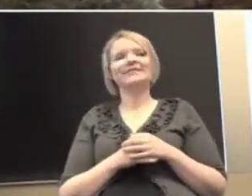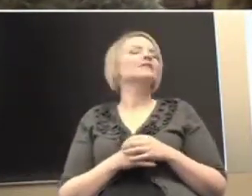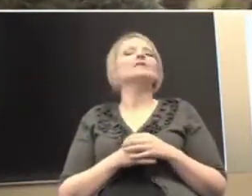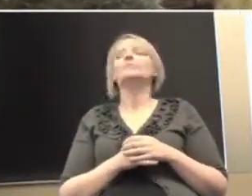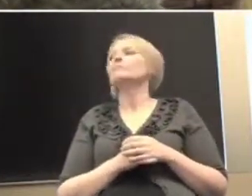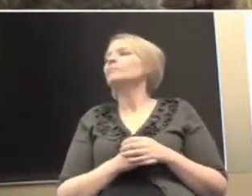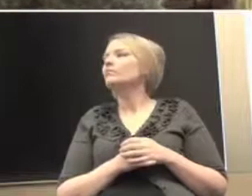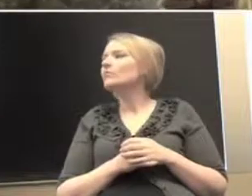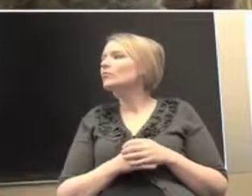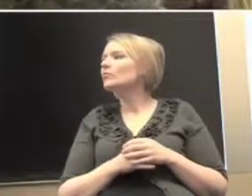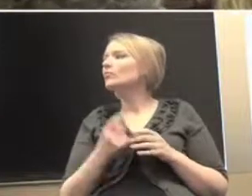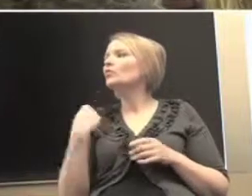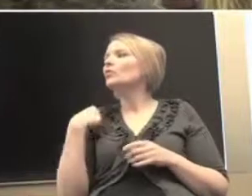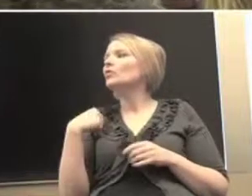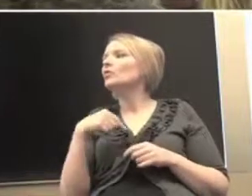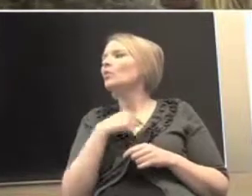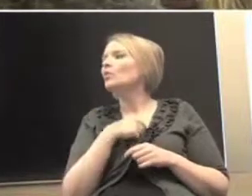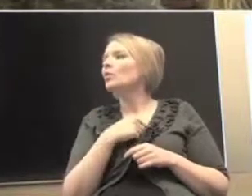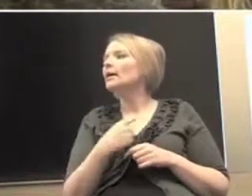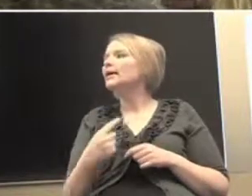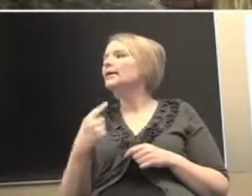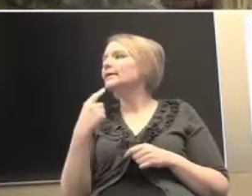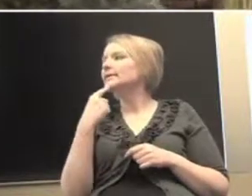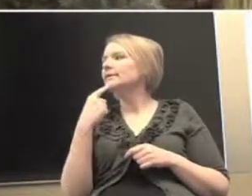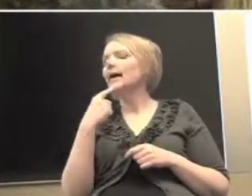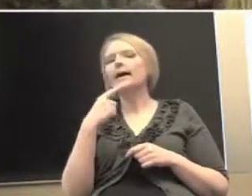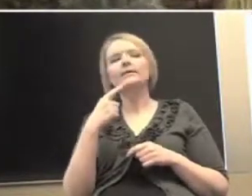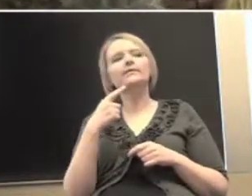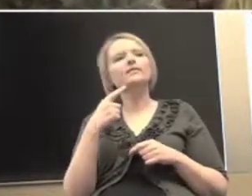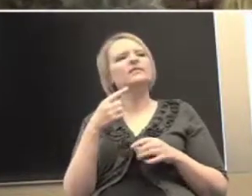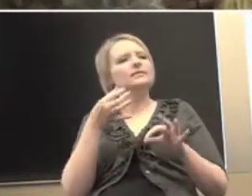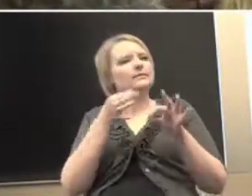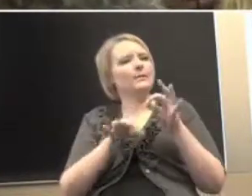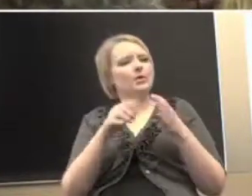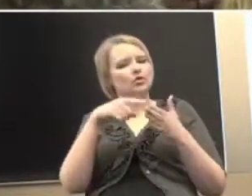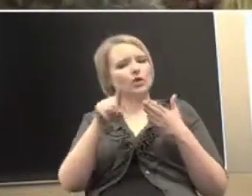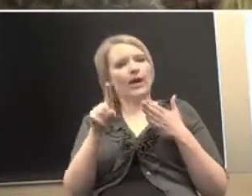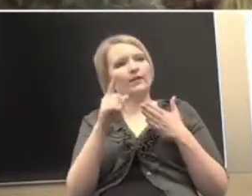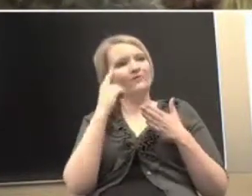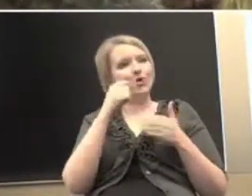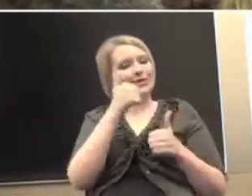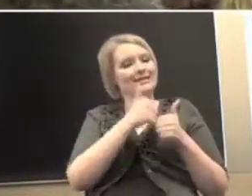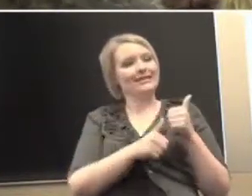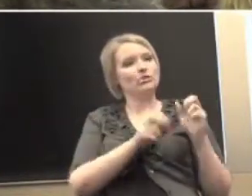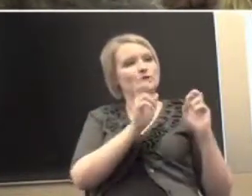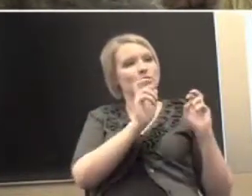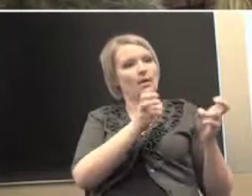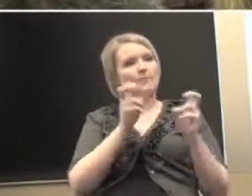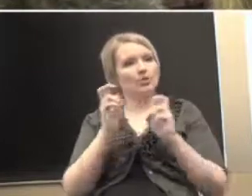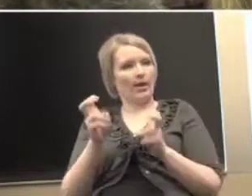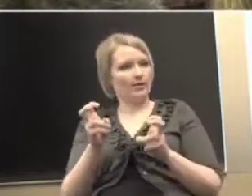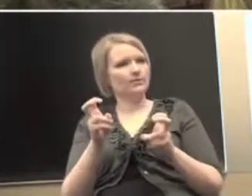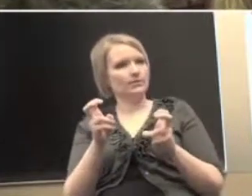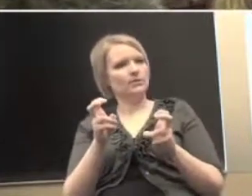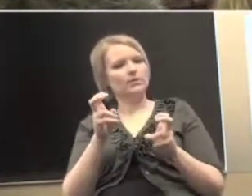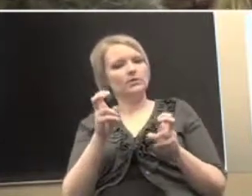Well, we did say too, the checklist is to keep it as simple as possible. It's per period or subject, and all it is it check like yes